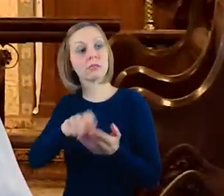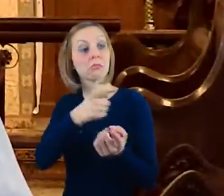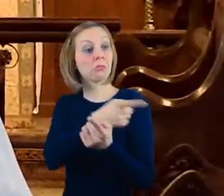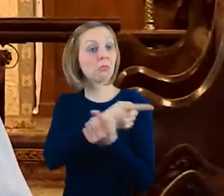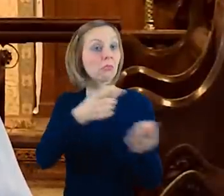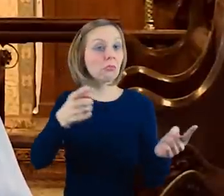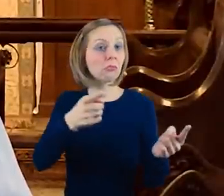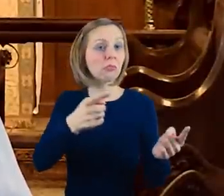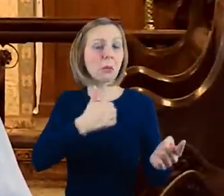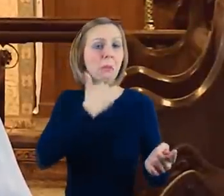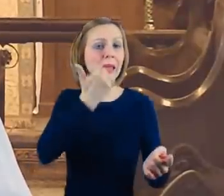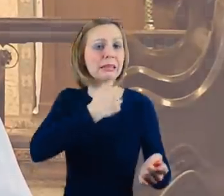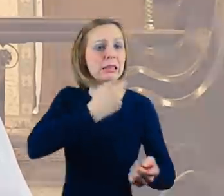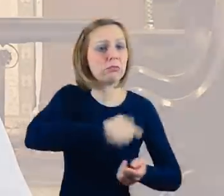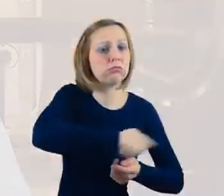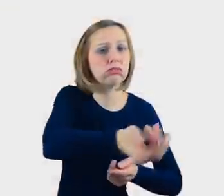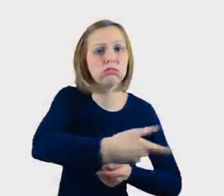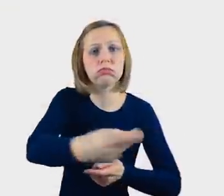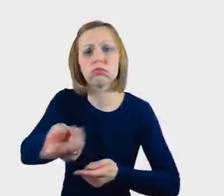also reap bountifully."